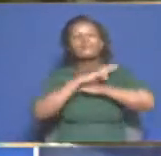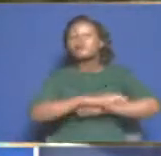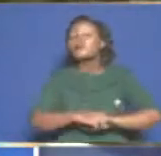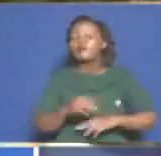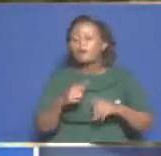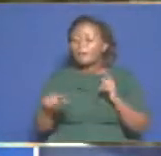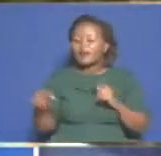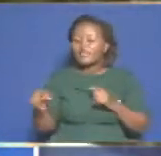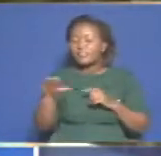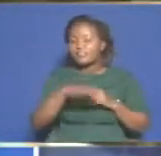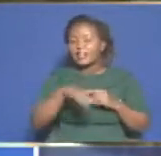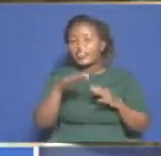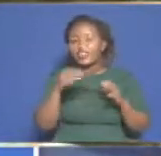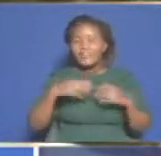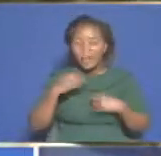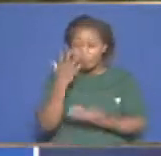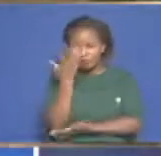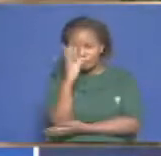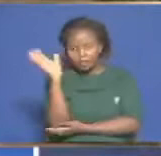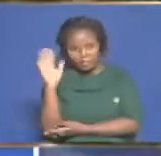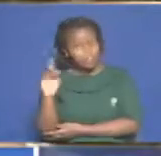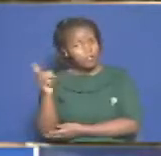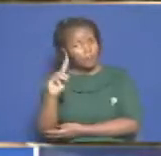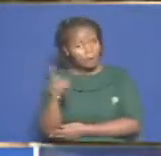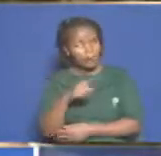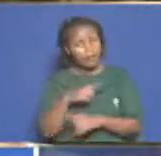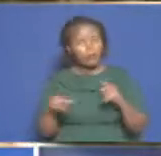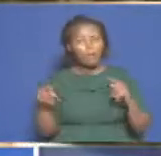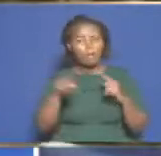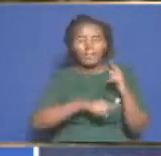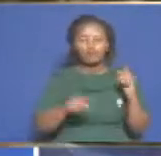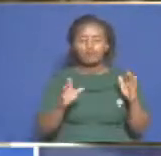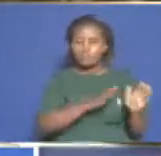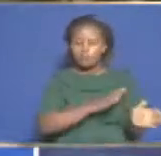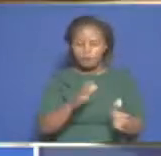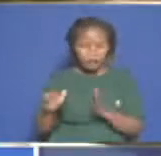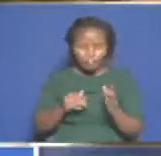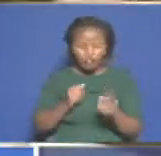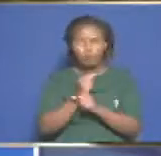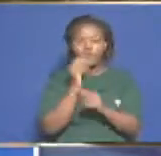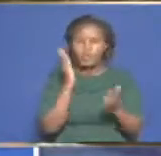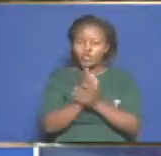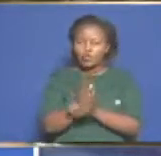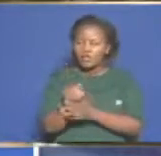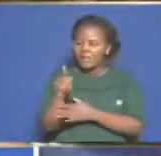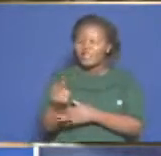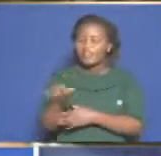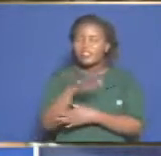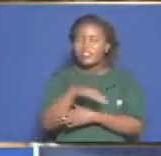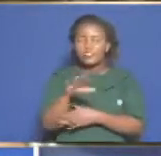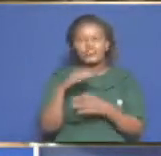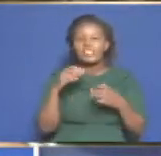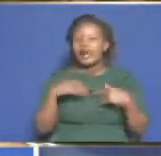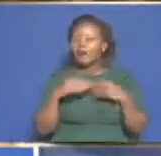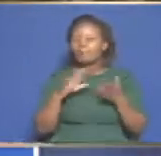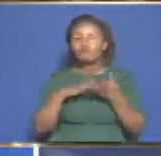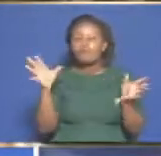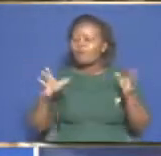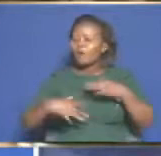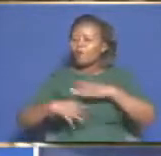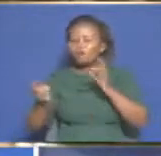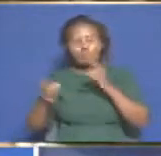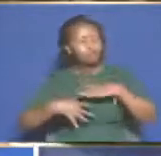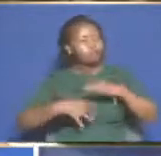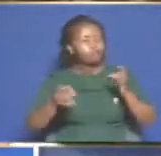kivuli. Lakini hapa tumeamua kwamba tupatengeneze hapa mahali pawe tourist center. Tuweze